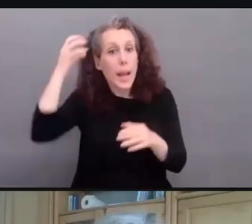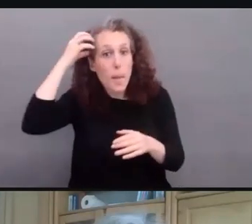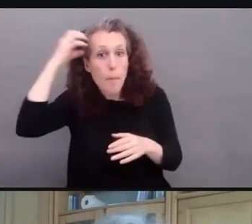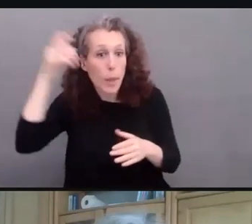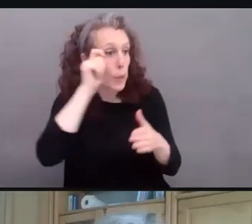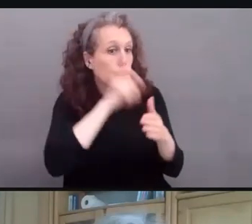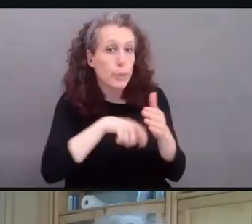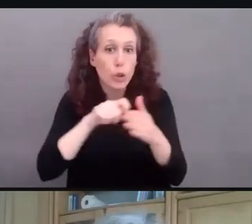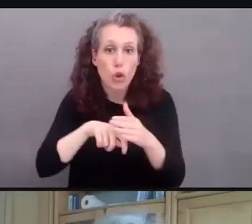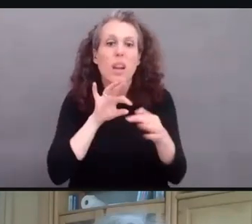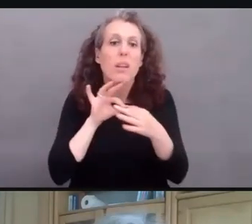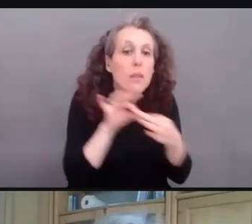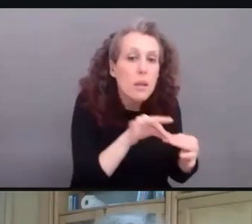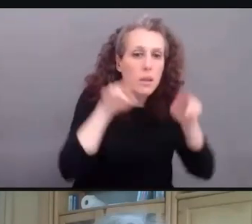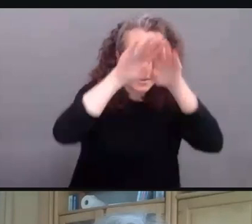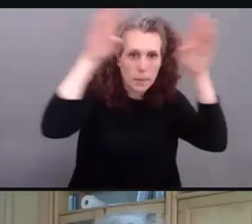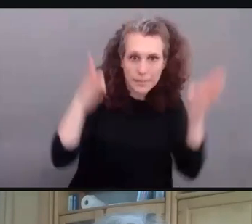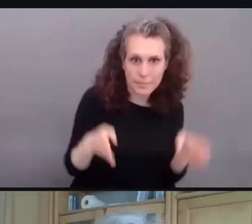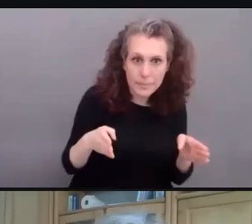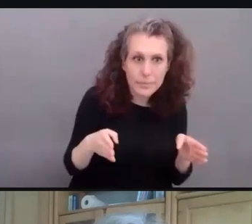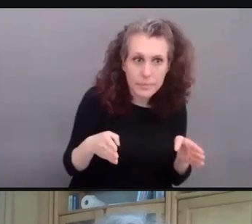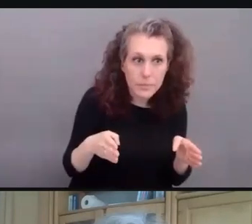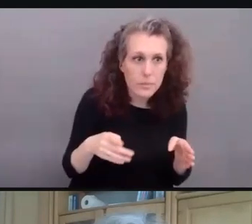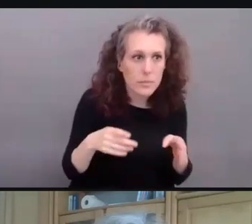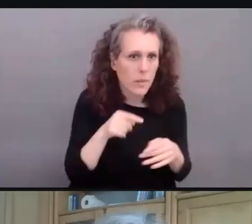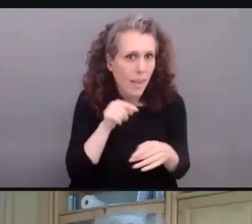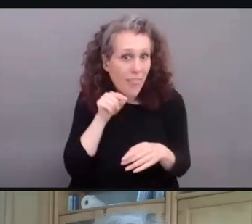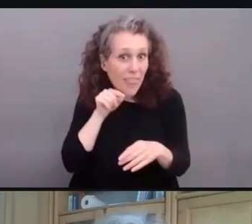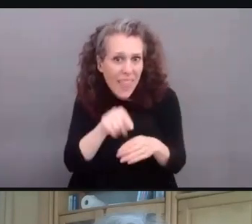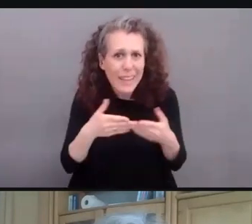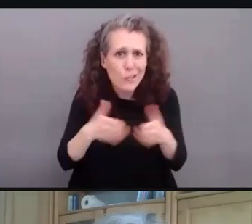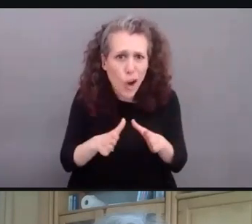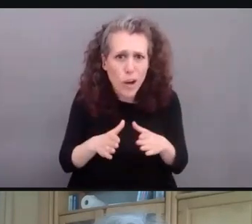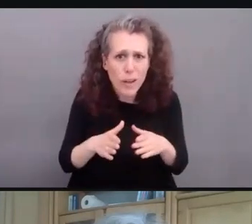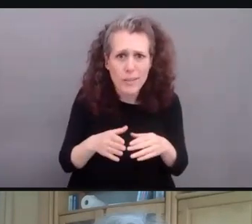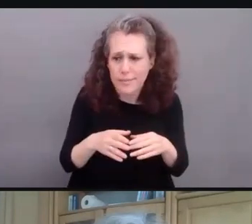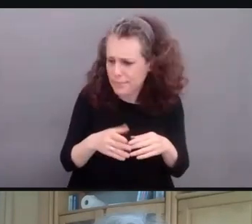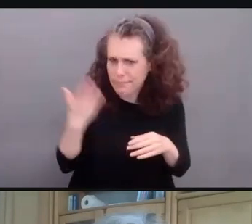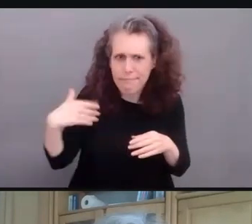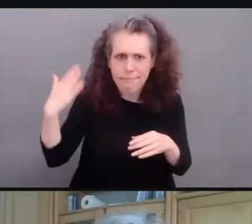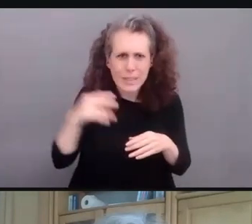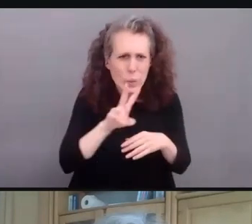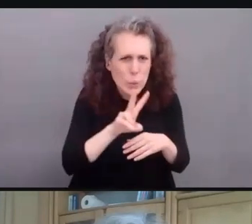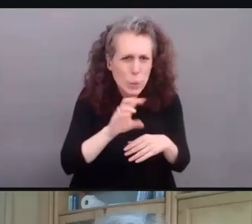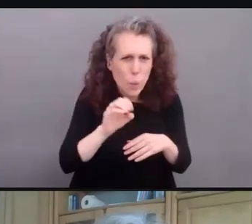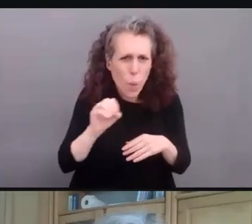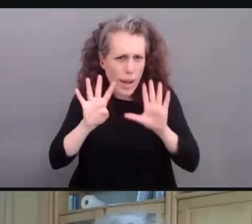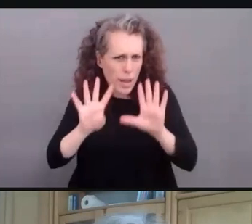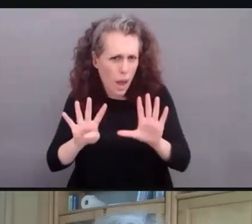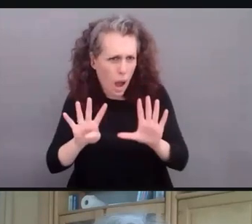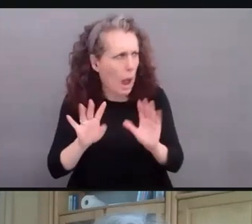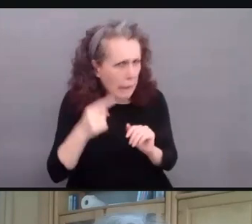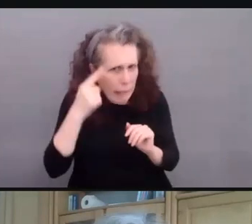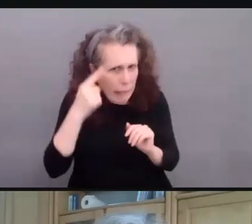environment was already started in 2009, I remember, if I